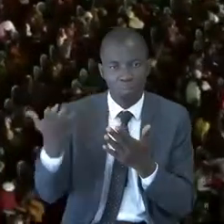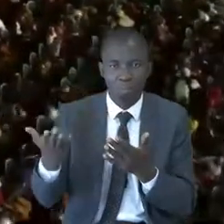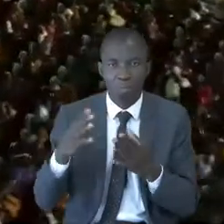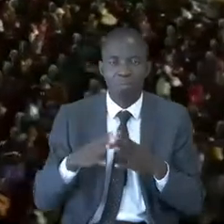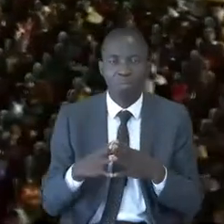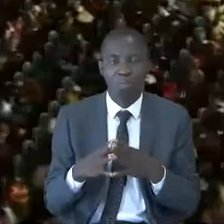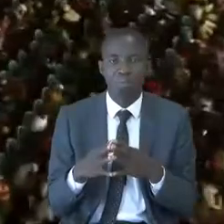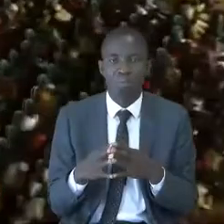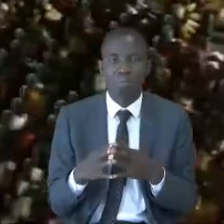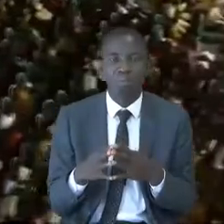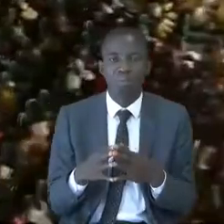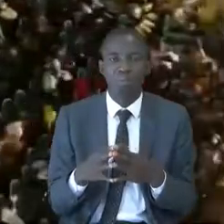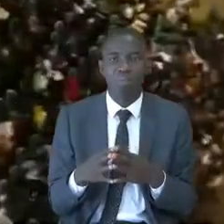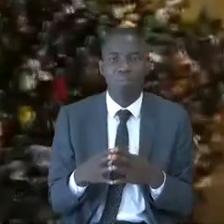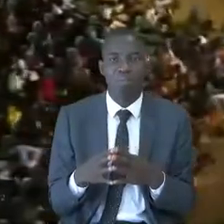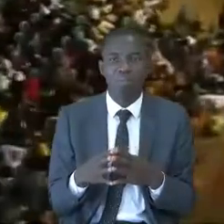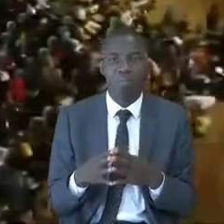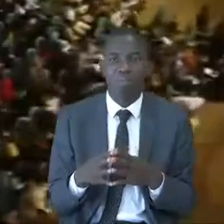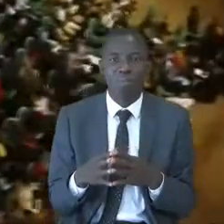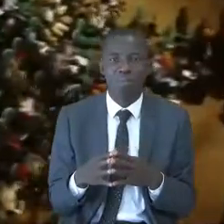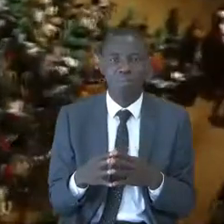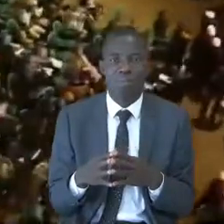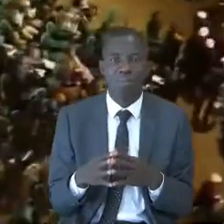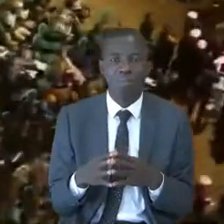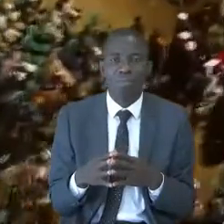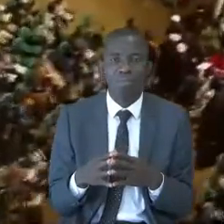If you are done with counseling,